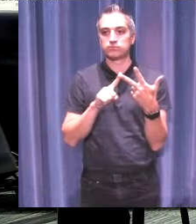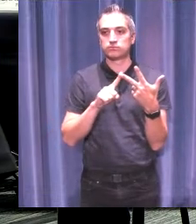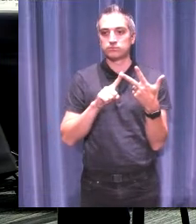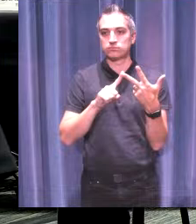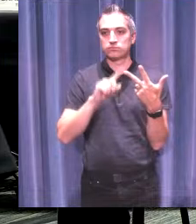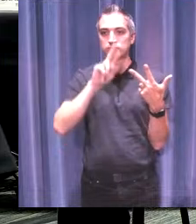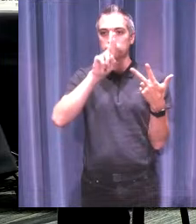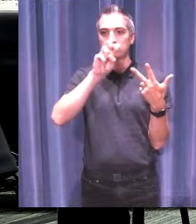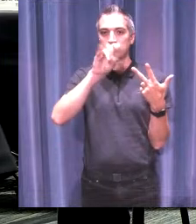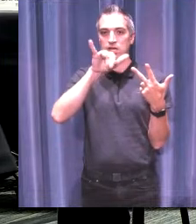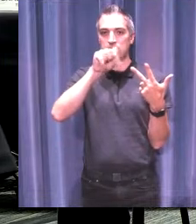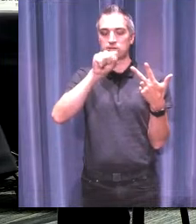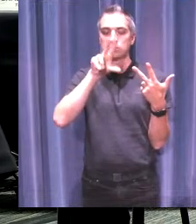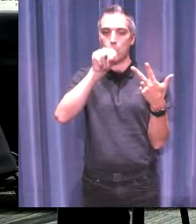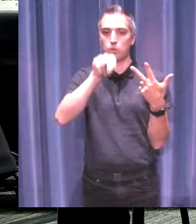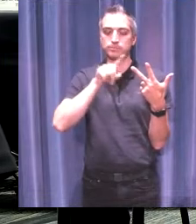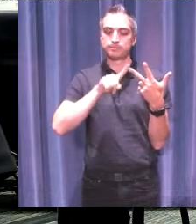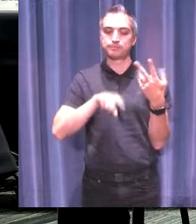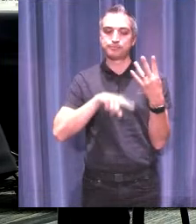Trustee Reyes. No.